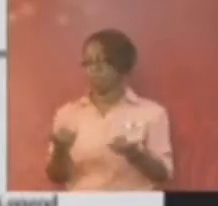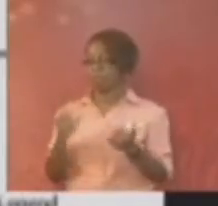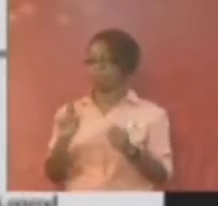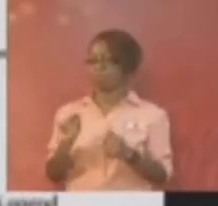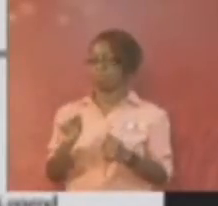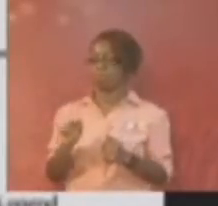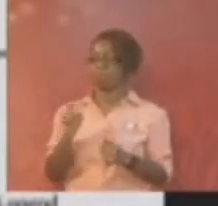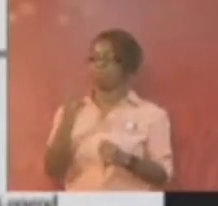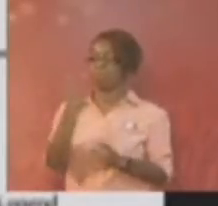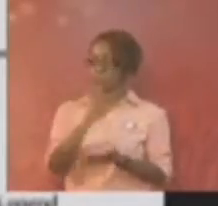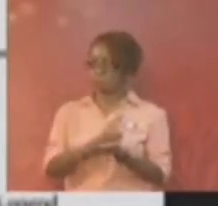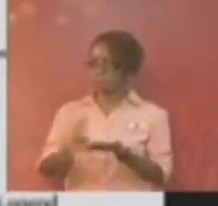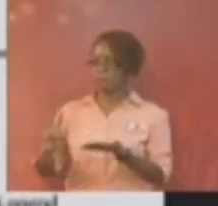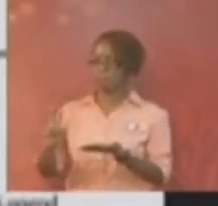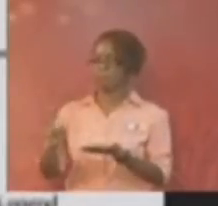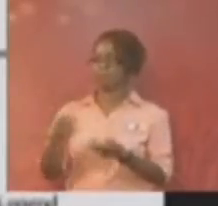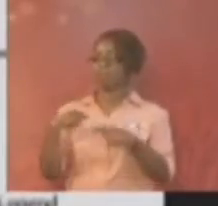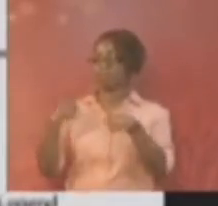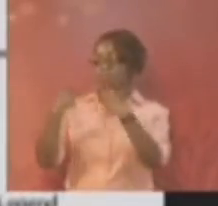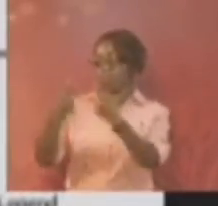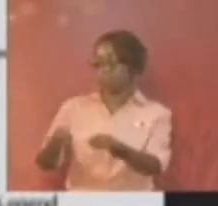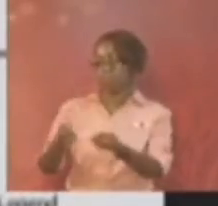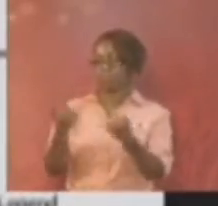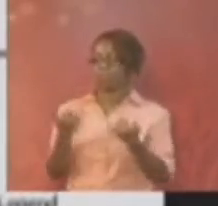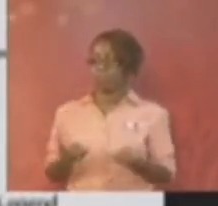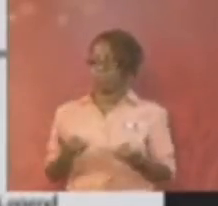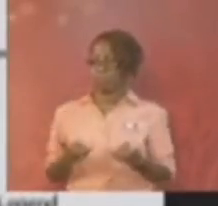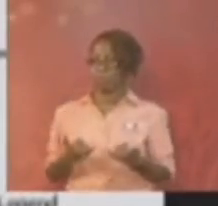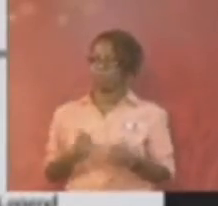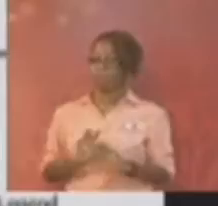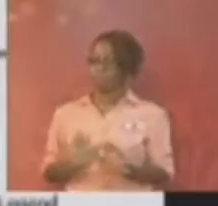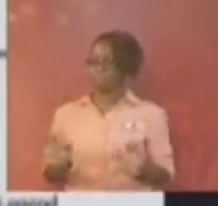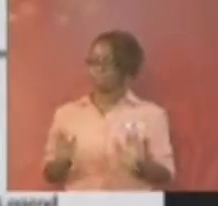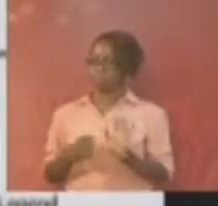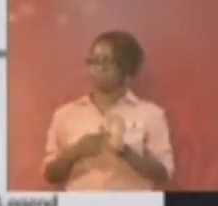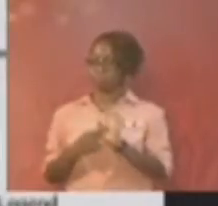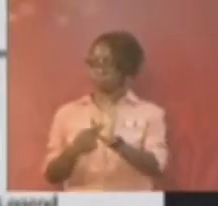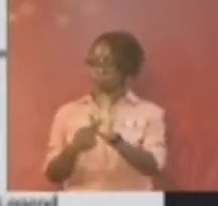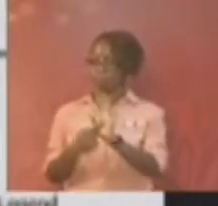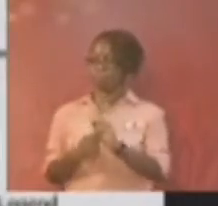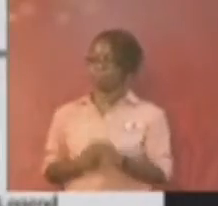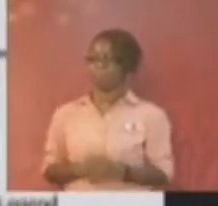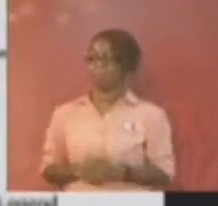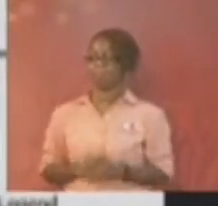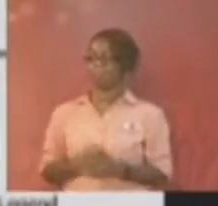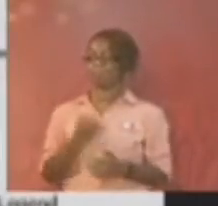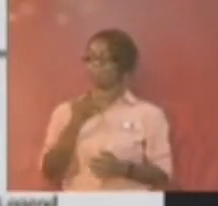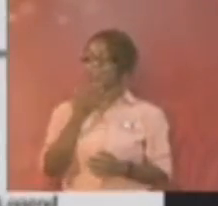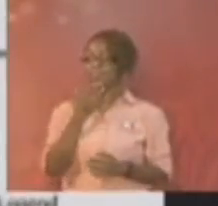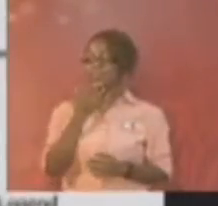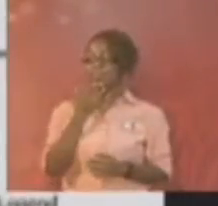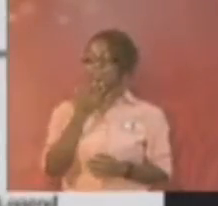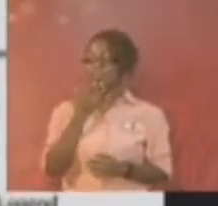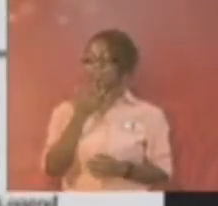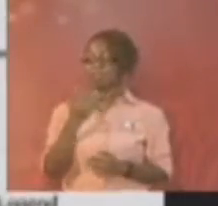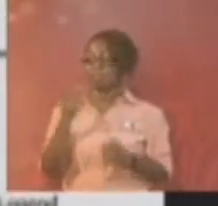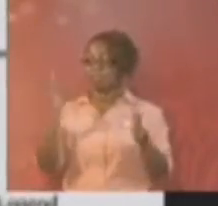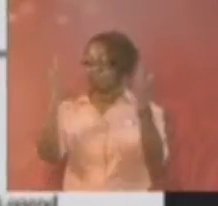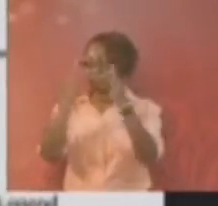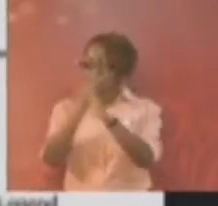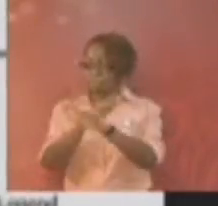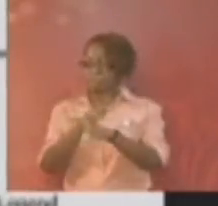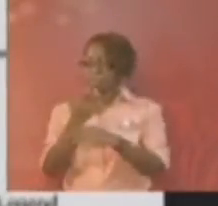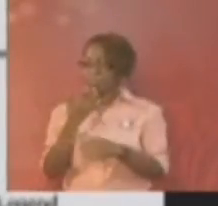recent activity, and we're displaying it by community. And you're seeing where the colors, the darker colors,